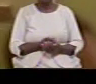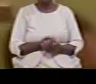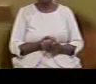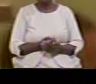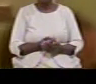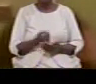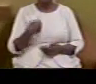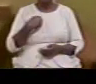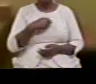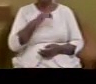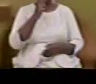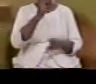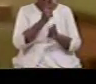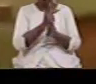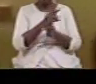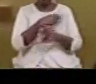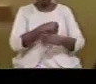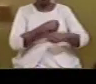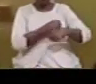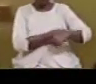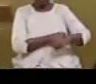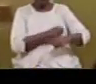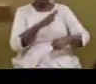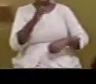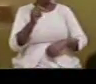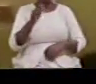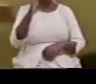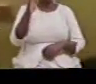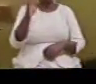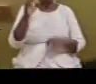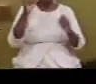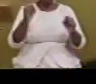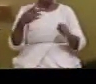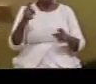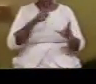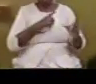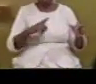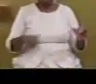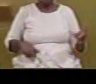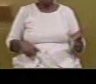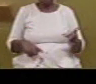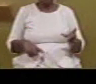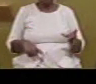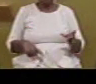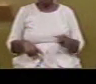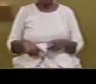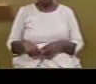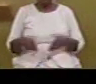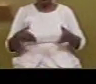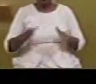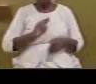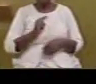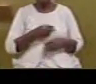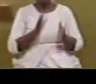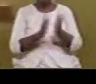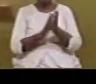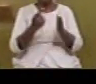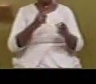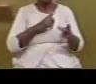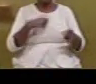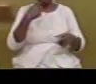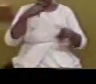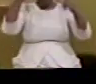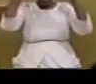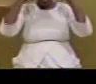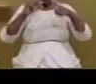we are kept by the power of God. Let's magnify the Lord for his keeping power, who crowned us